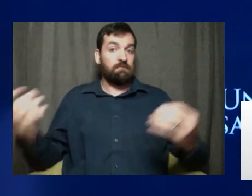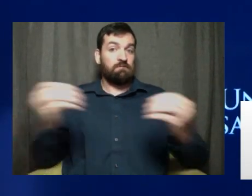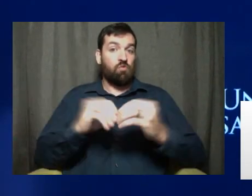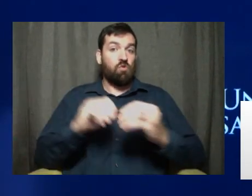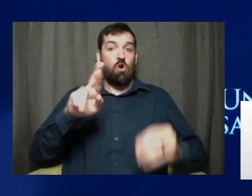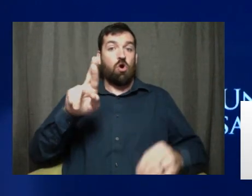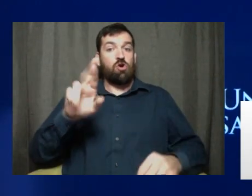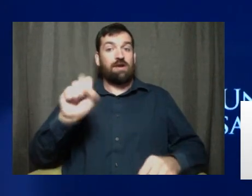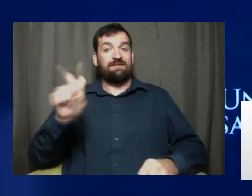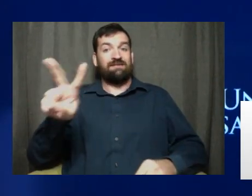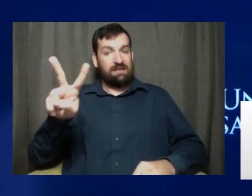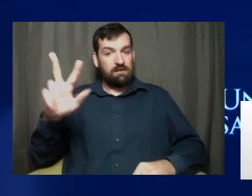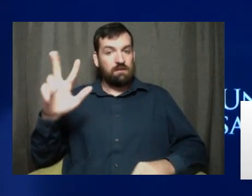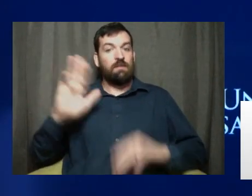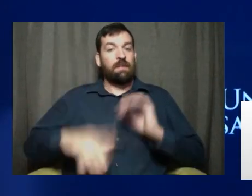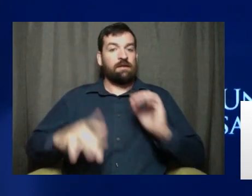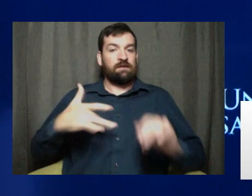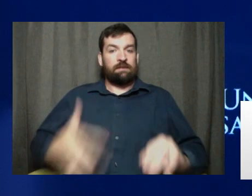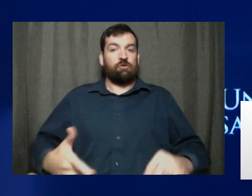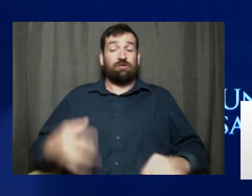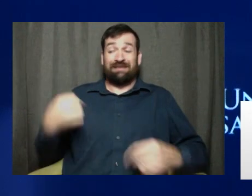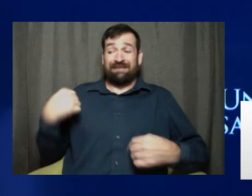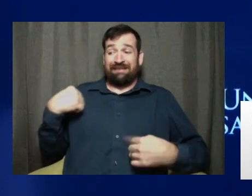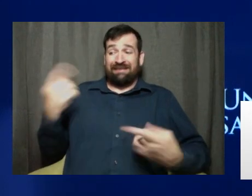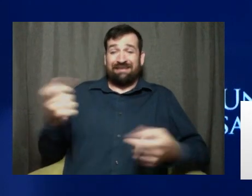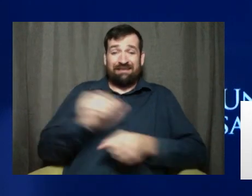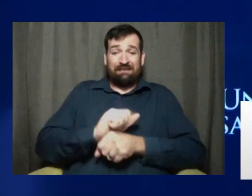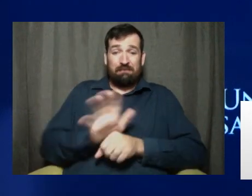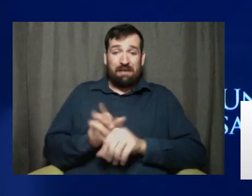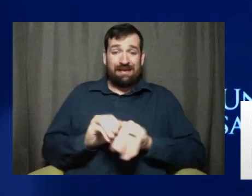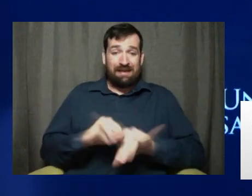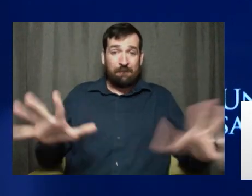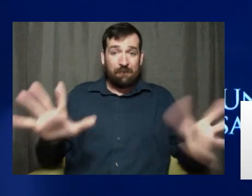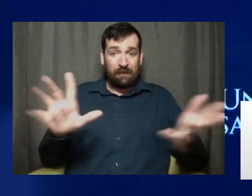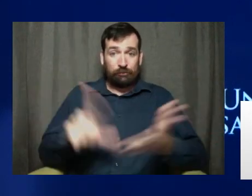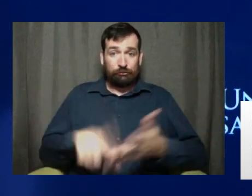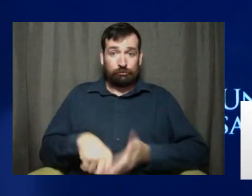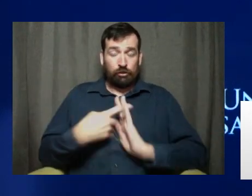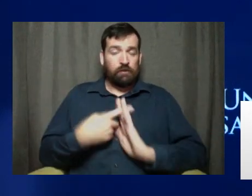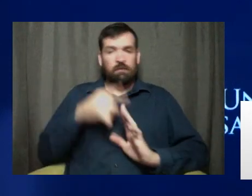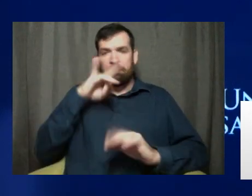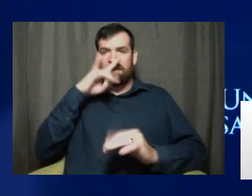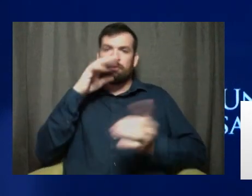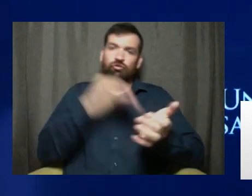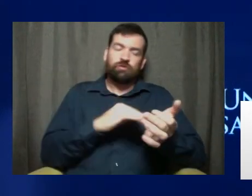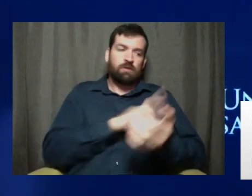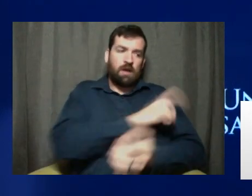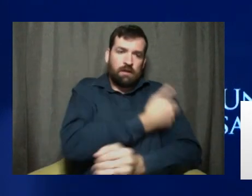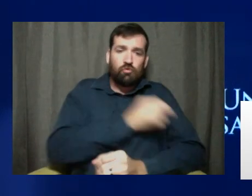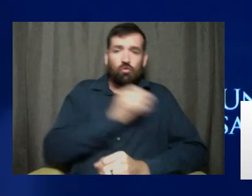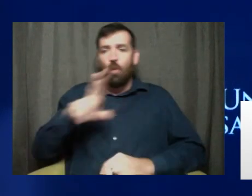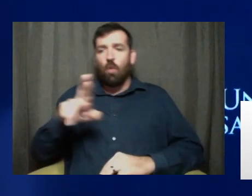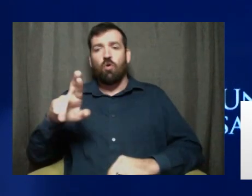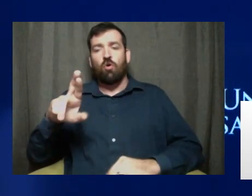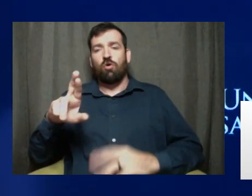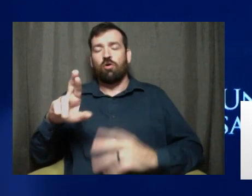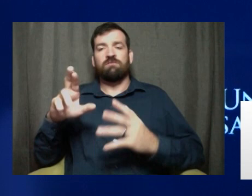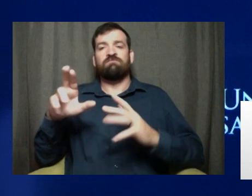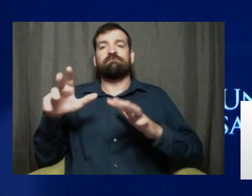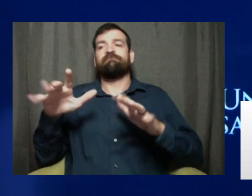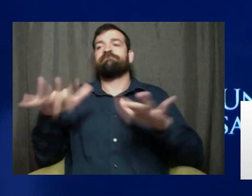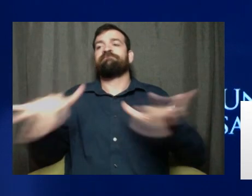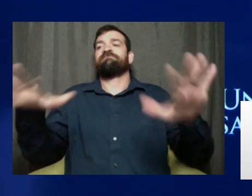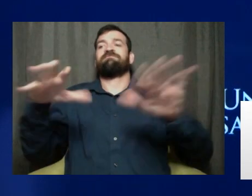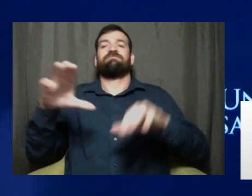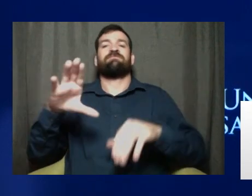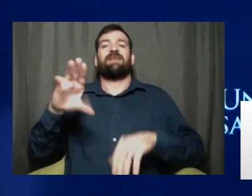typical. Ever since the pandemic started, I think pediatricians, whether they're hospital-based or they're out in the outpatient